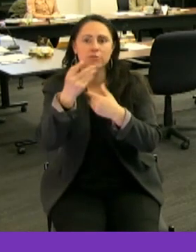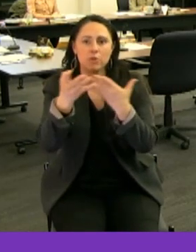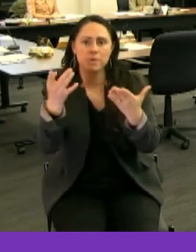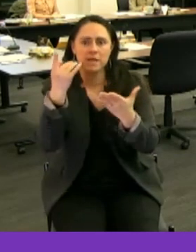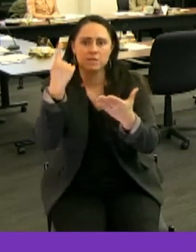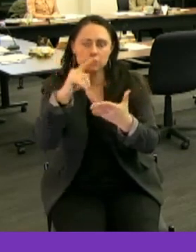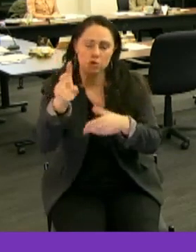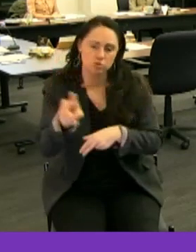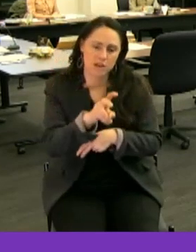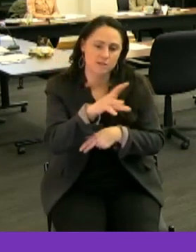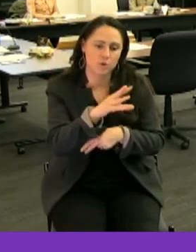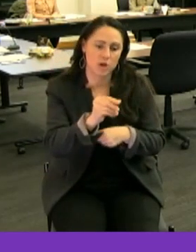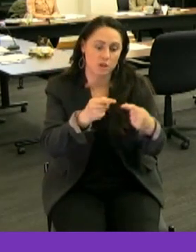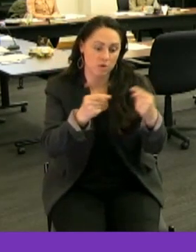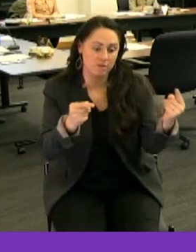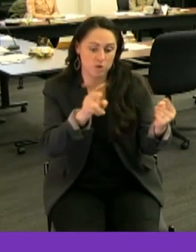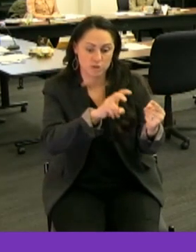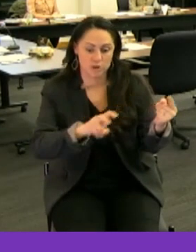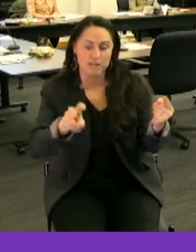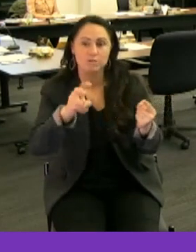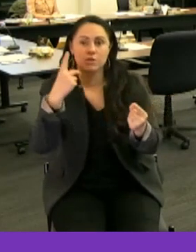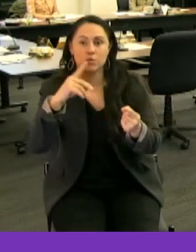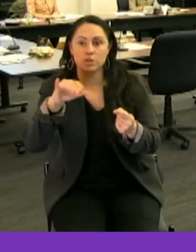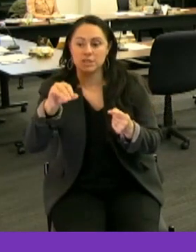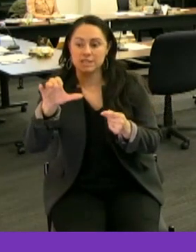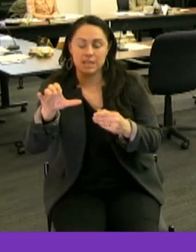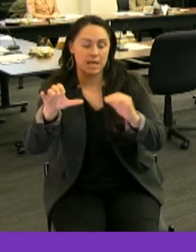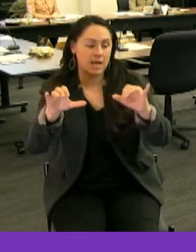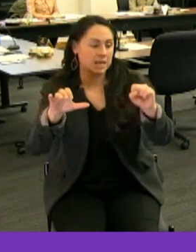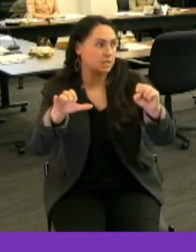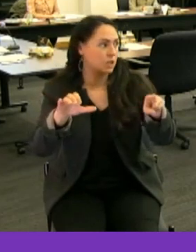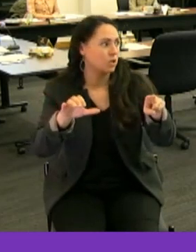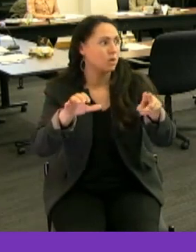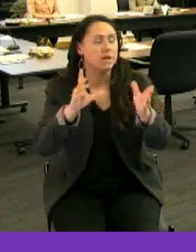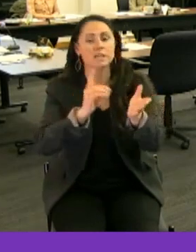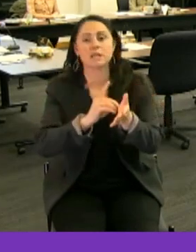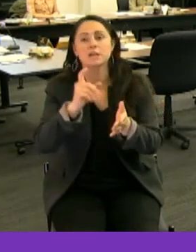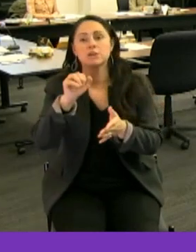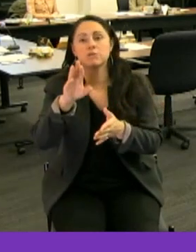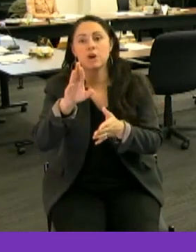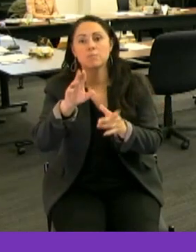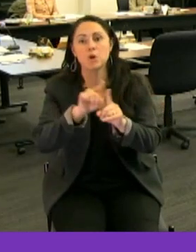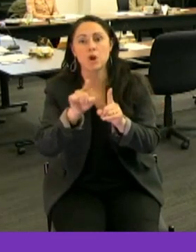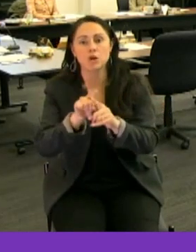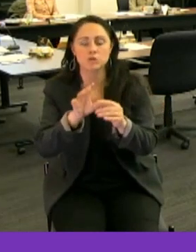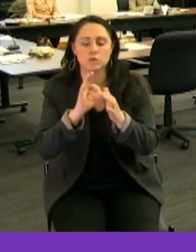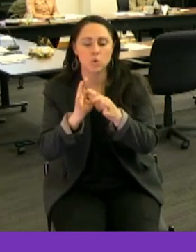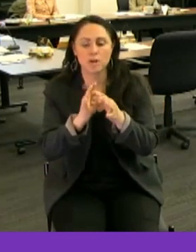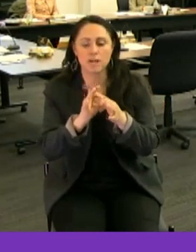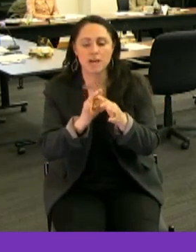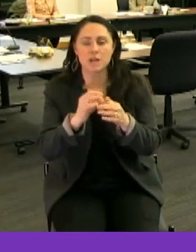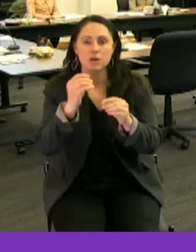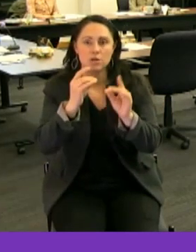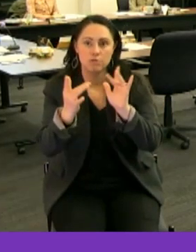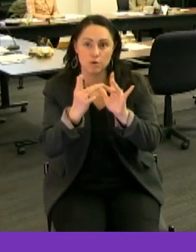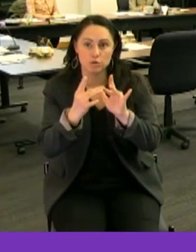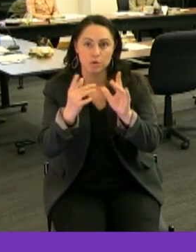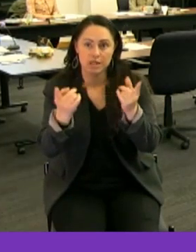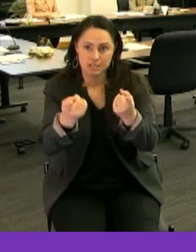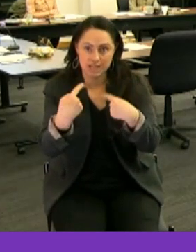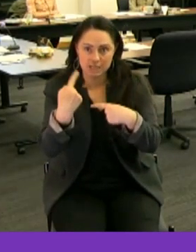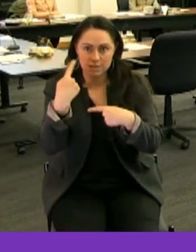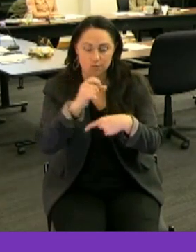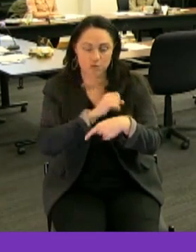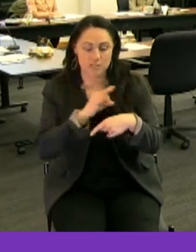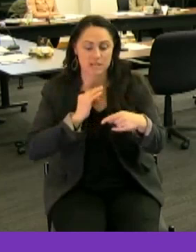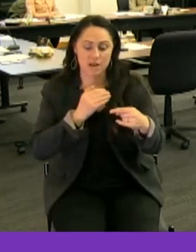transfer opportunities for JJC and ISU. Dr. Farmer also coordinated the virtual attendance with our JJC staff members to participate